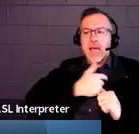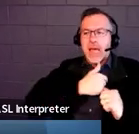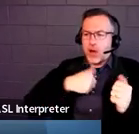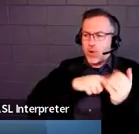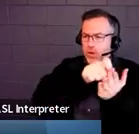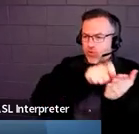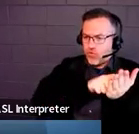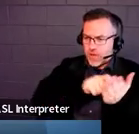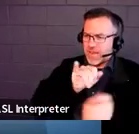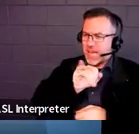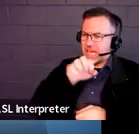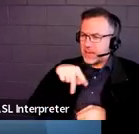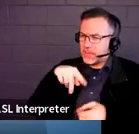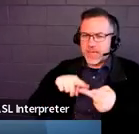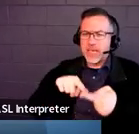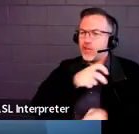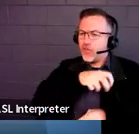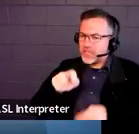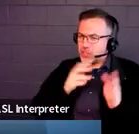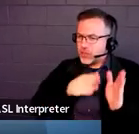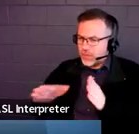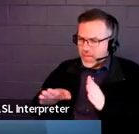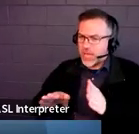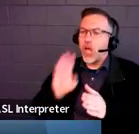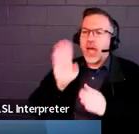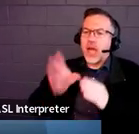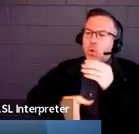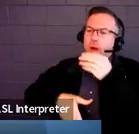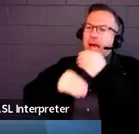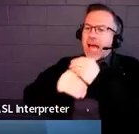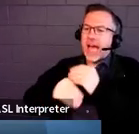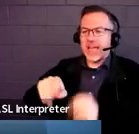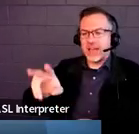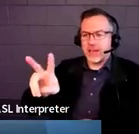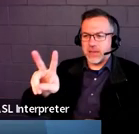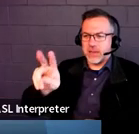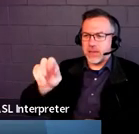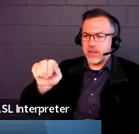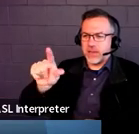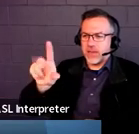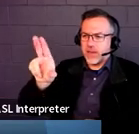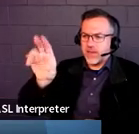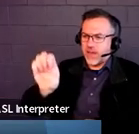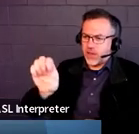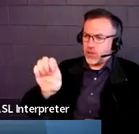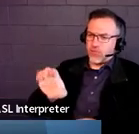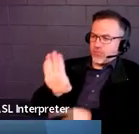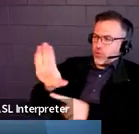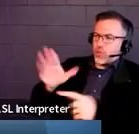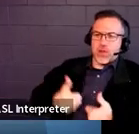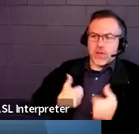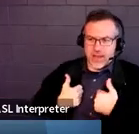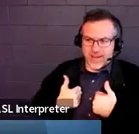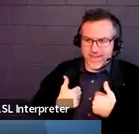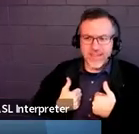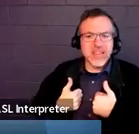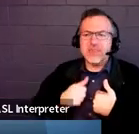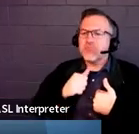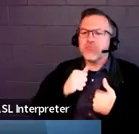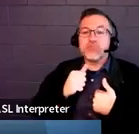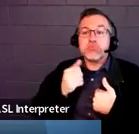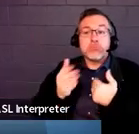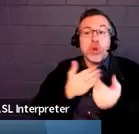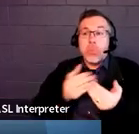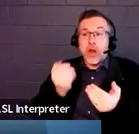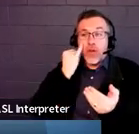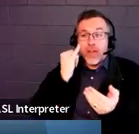that it adds value to that student's life and not just perfect on paper. So the transition